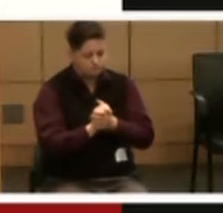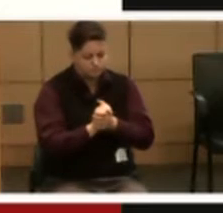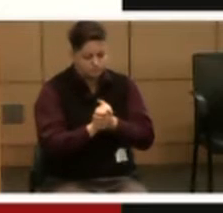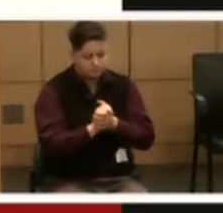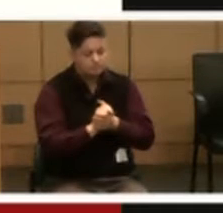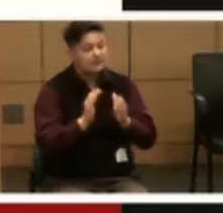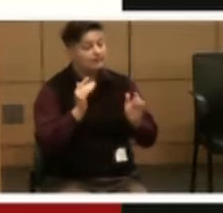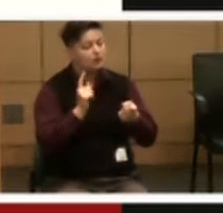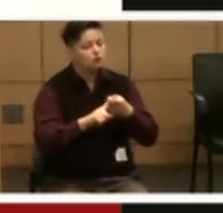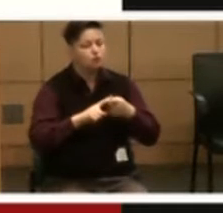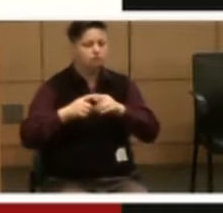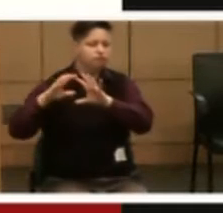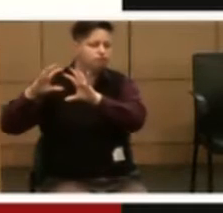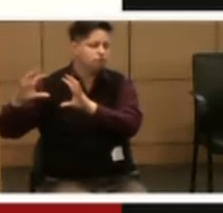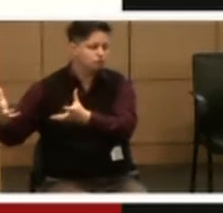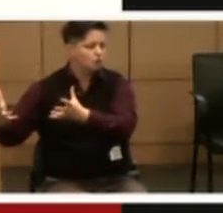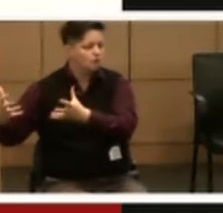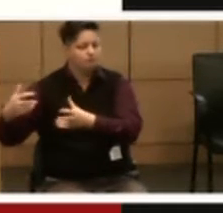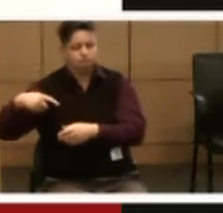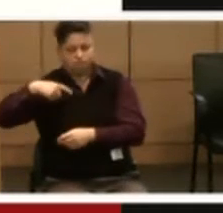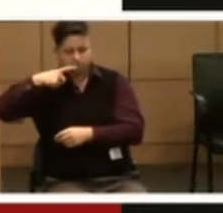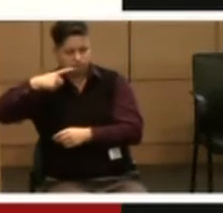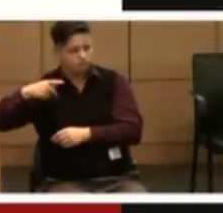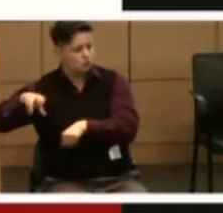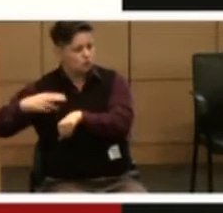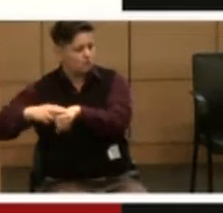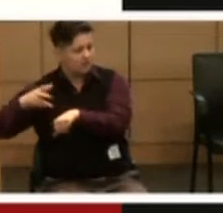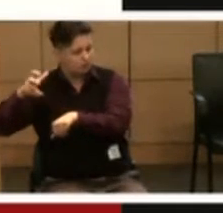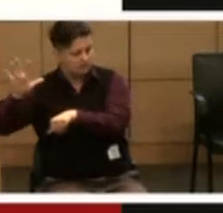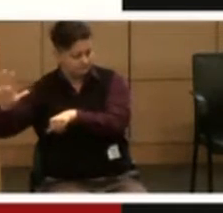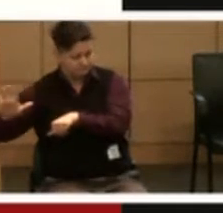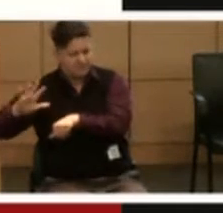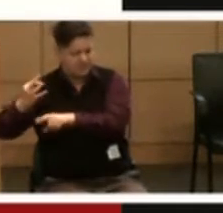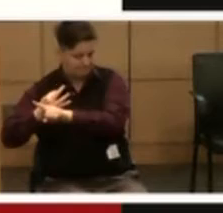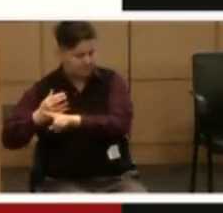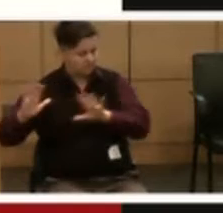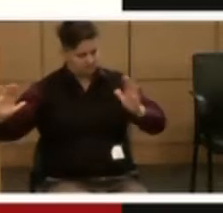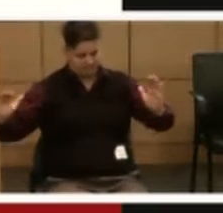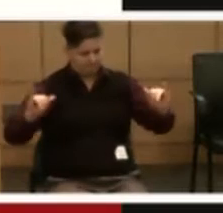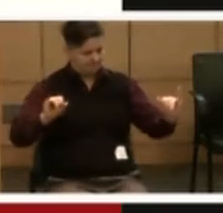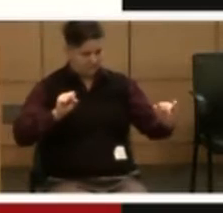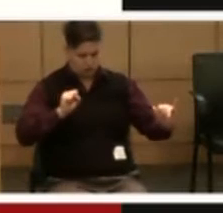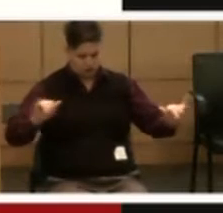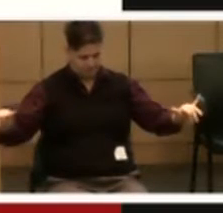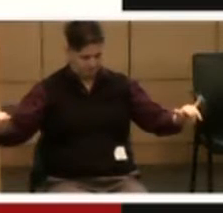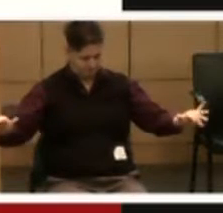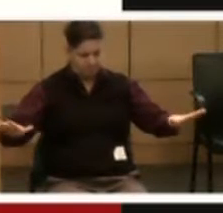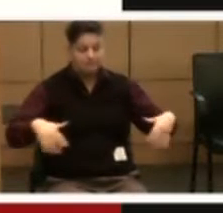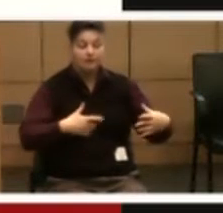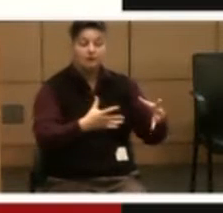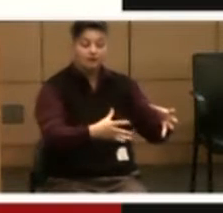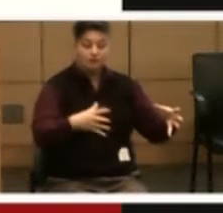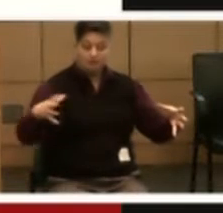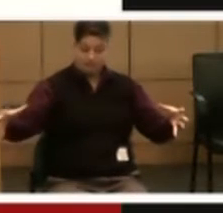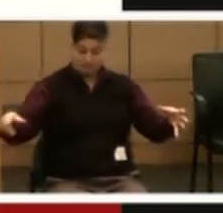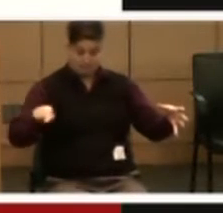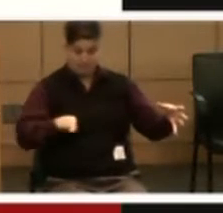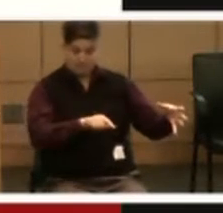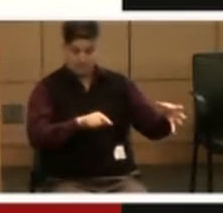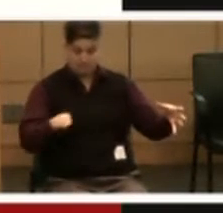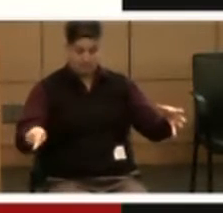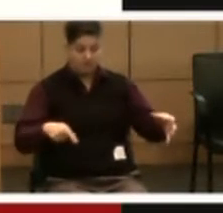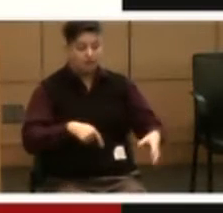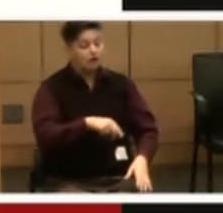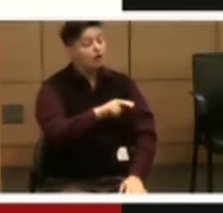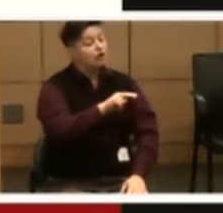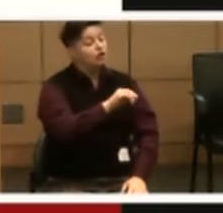a larger group of children with normal hearing, again, about 9 months old. And they found that the vast majority of children with unilateral hearing